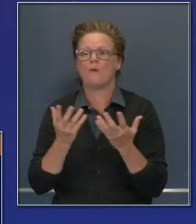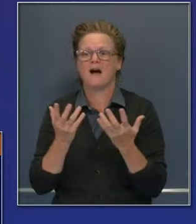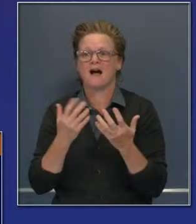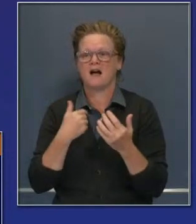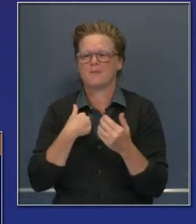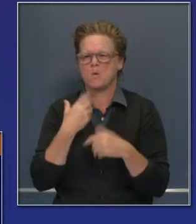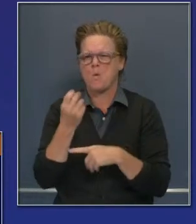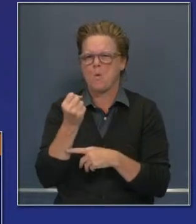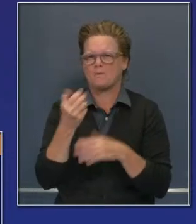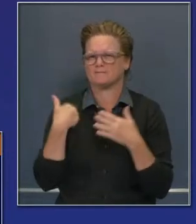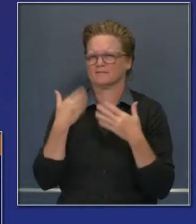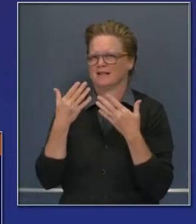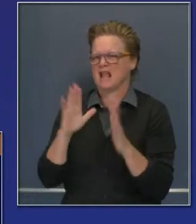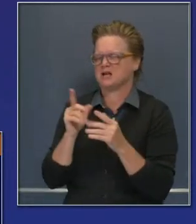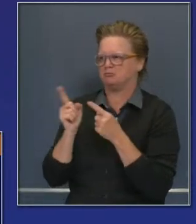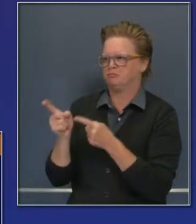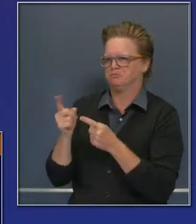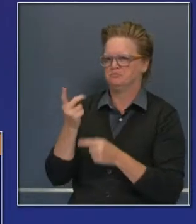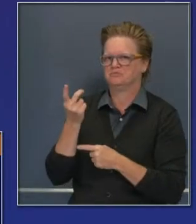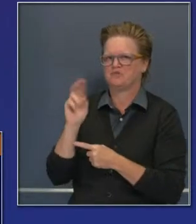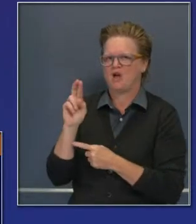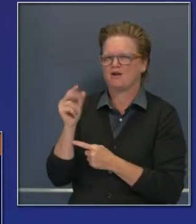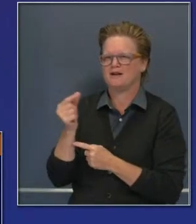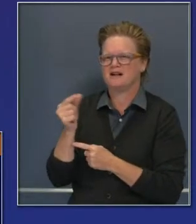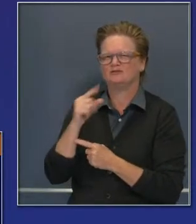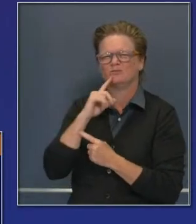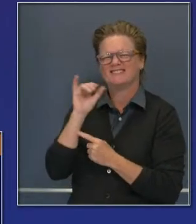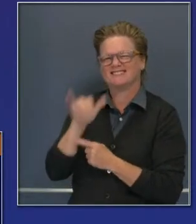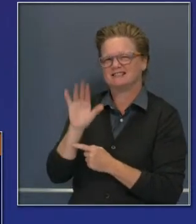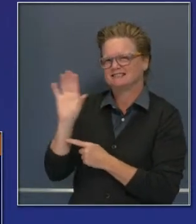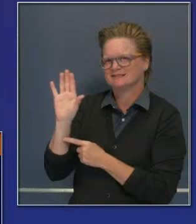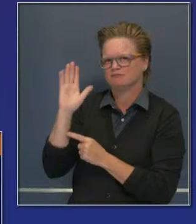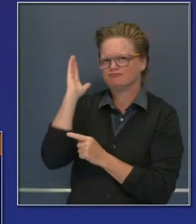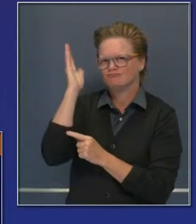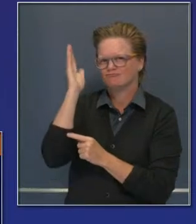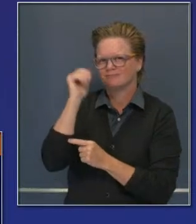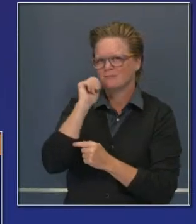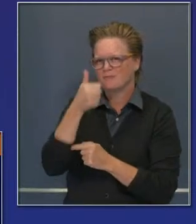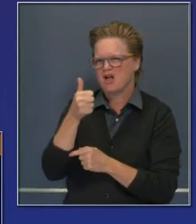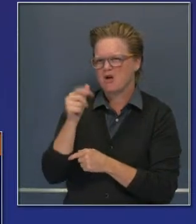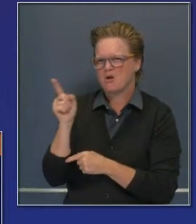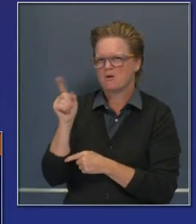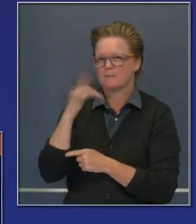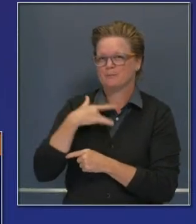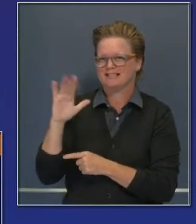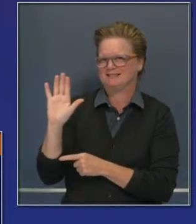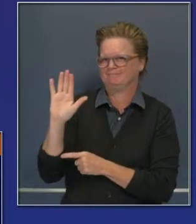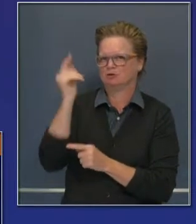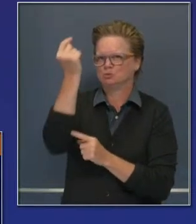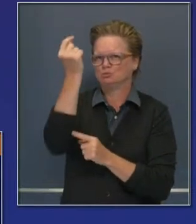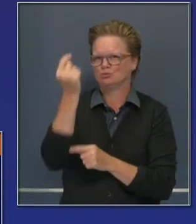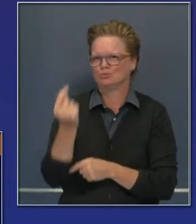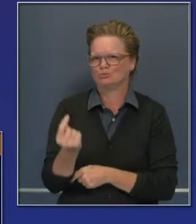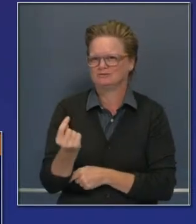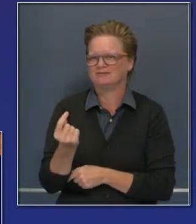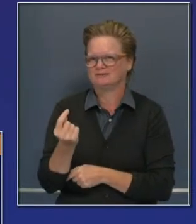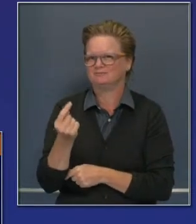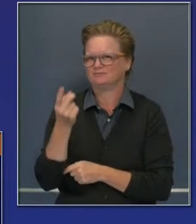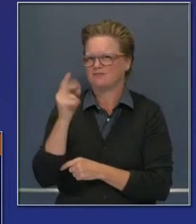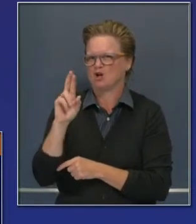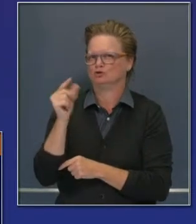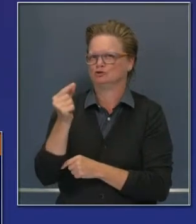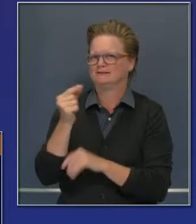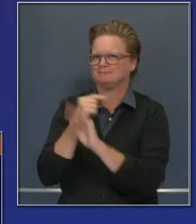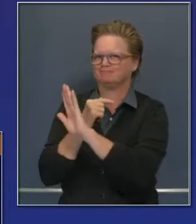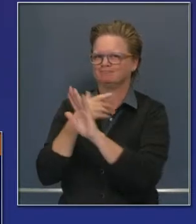tomorrow as it relates to the progress in these tiered status. But every Tuesday, I remind you, every Tuesday, Dr. Galley will be